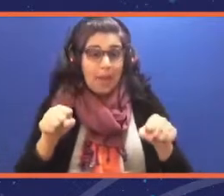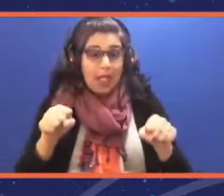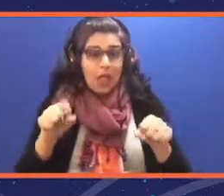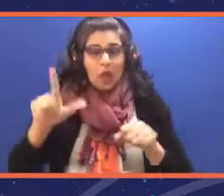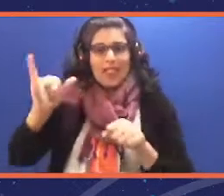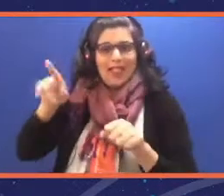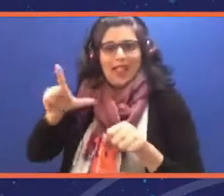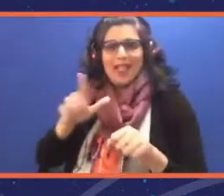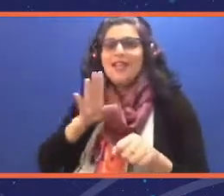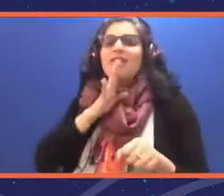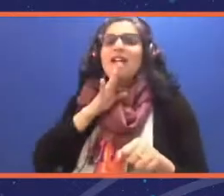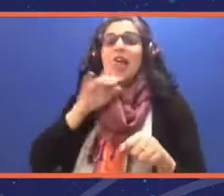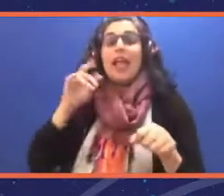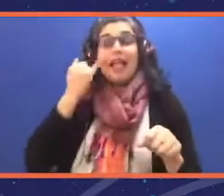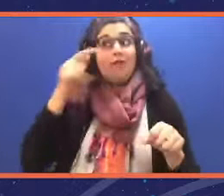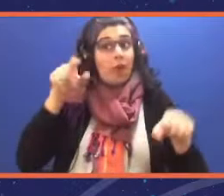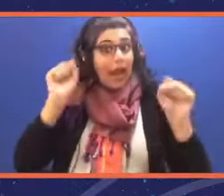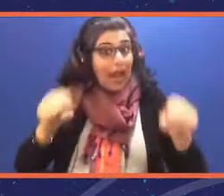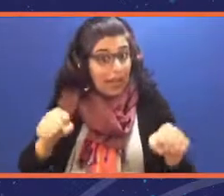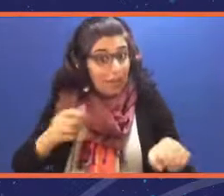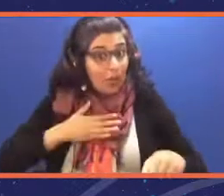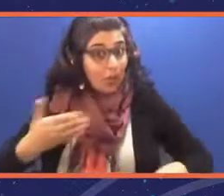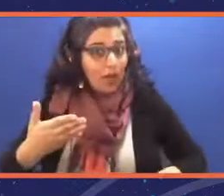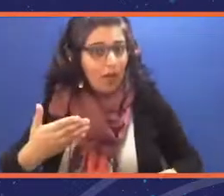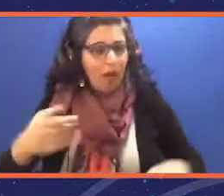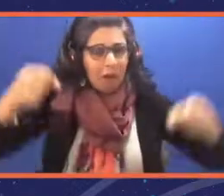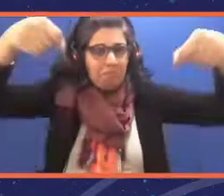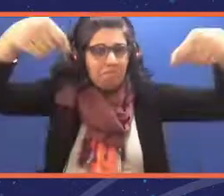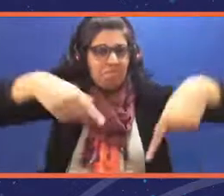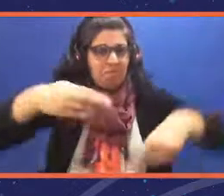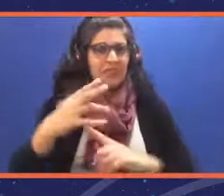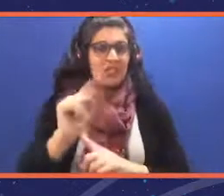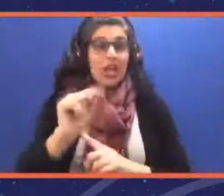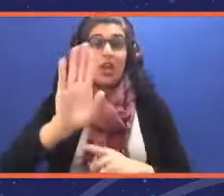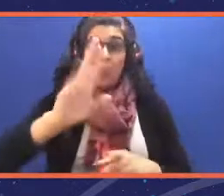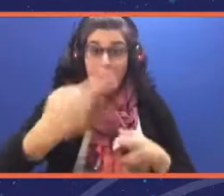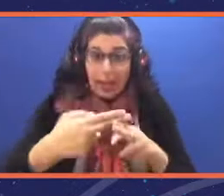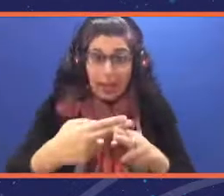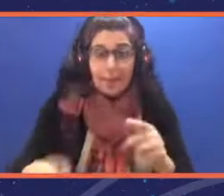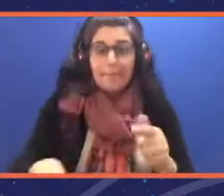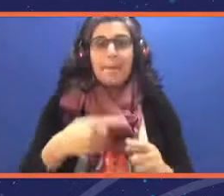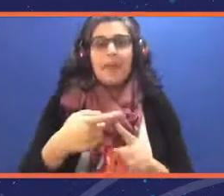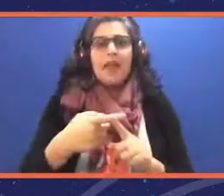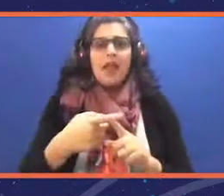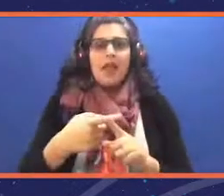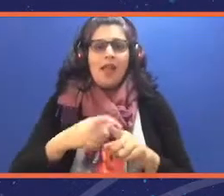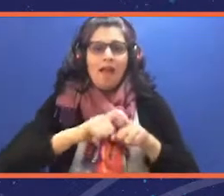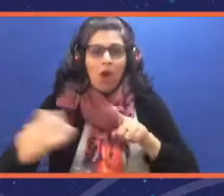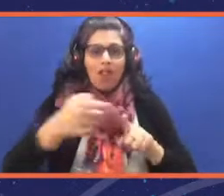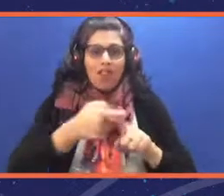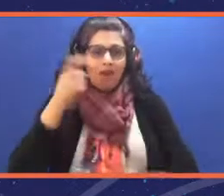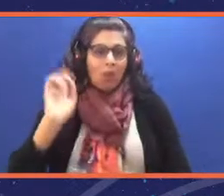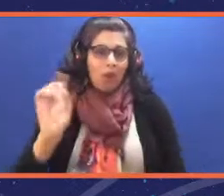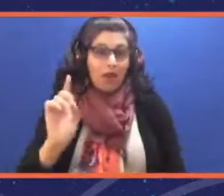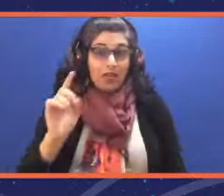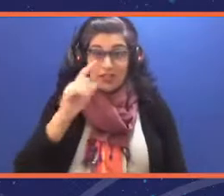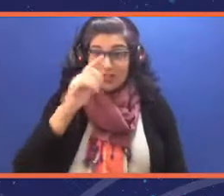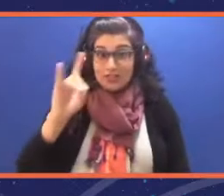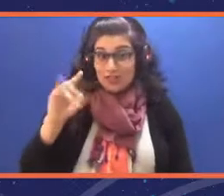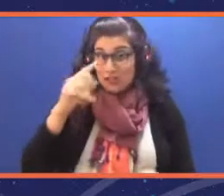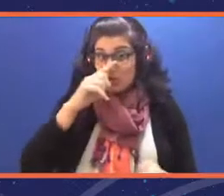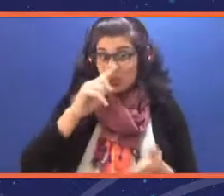So if you're able and willing, please drop in the chat, what's your name and where are you calling in from? Did you look up on